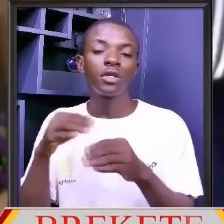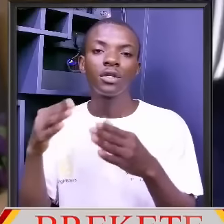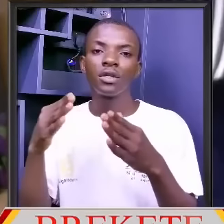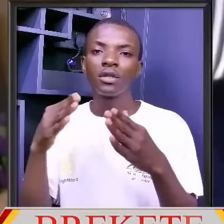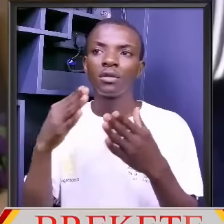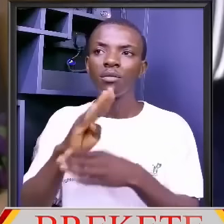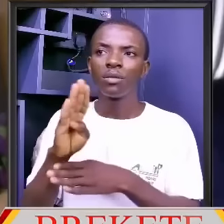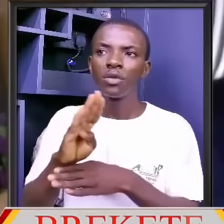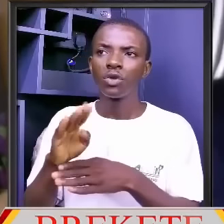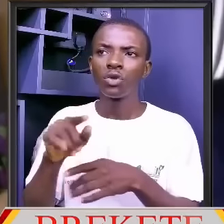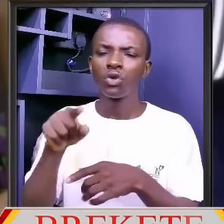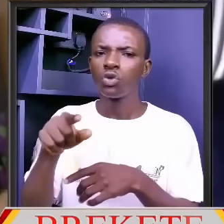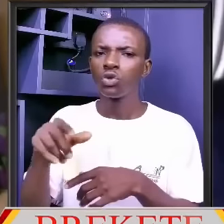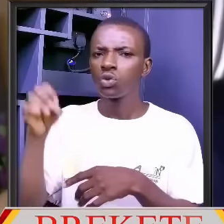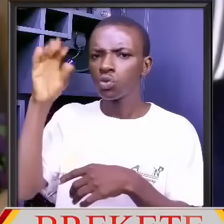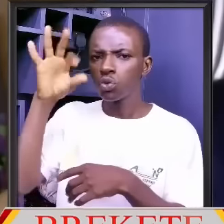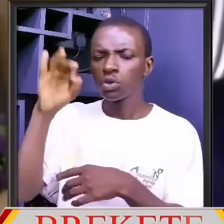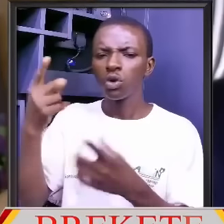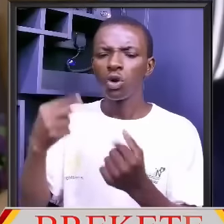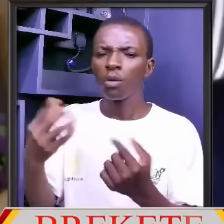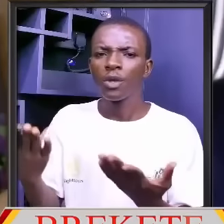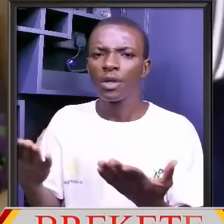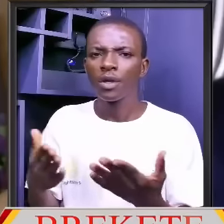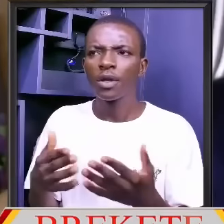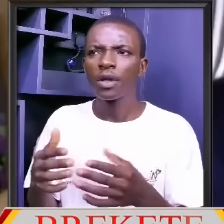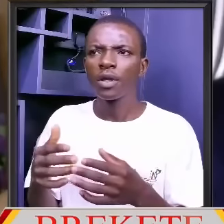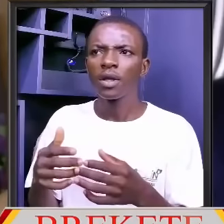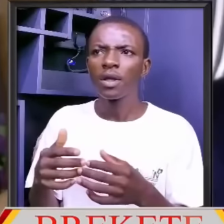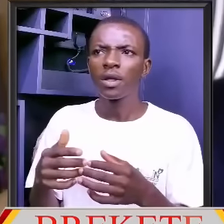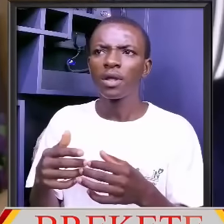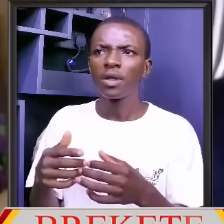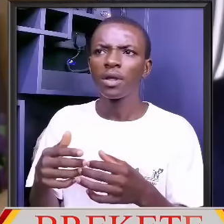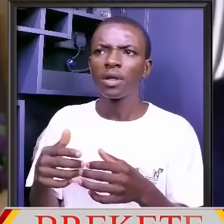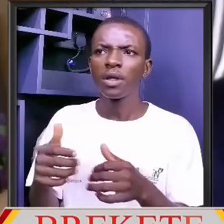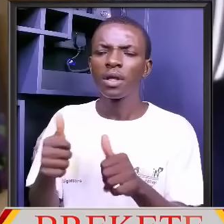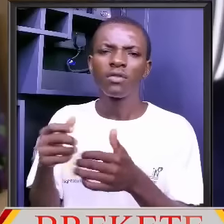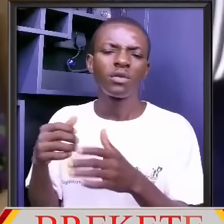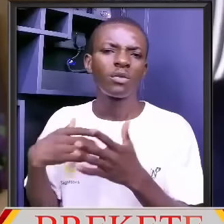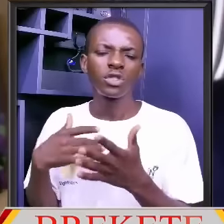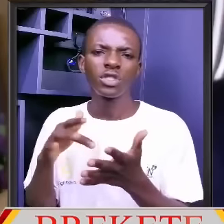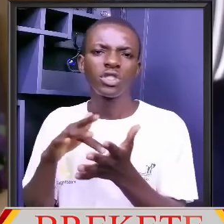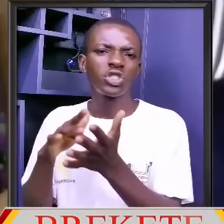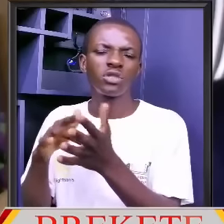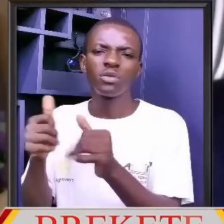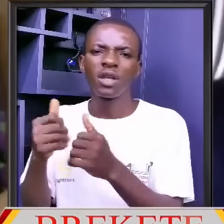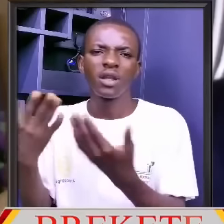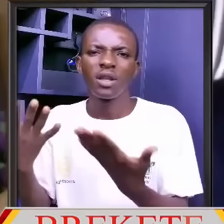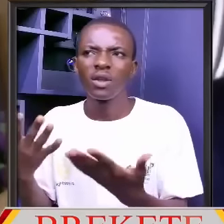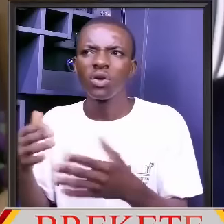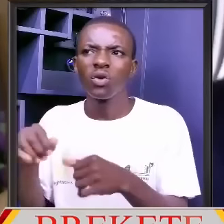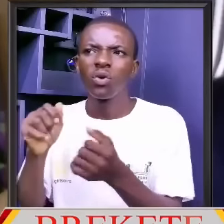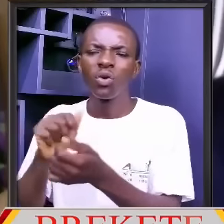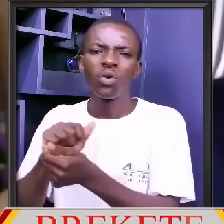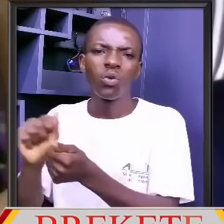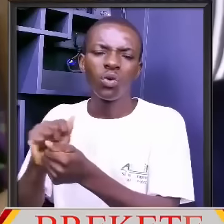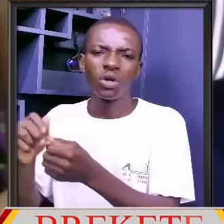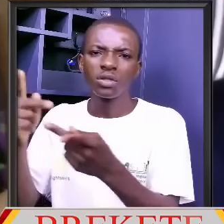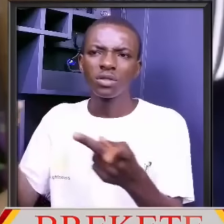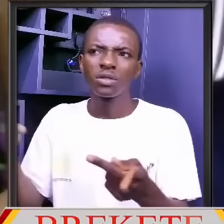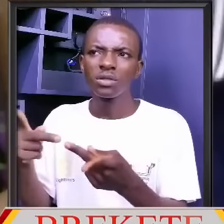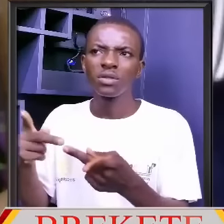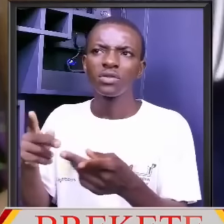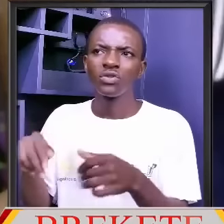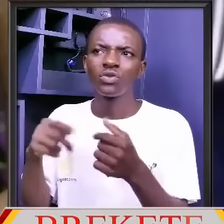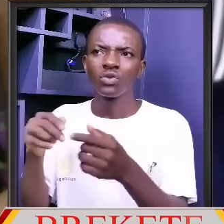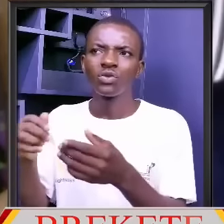go shout for me. Hey, you this winch, come here. Everybody they treat me anyhow. Go wash that plate when my children take